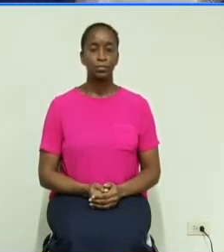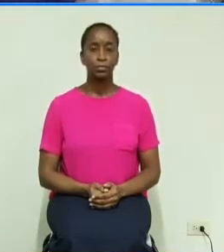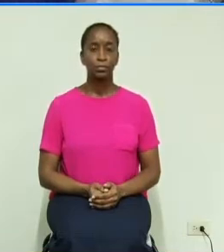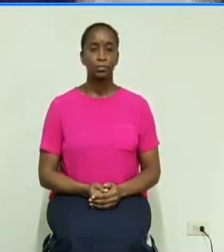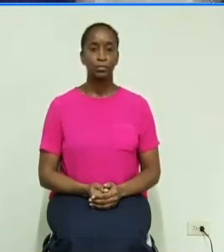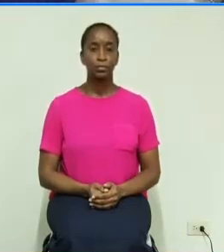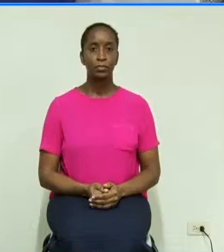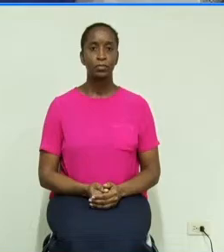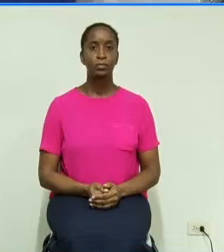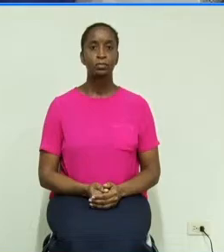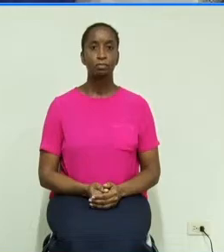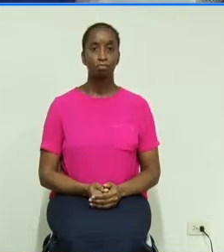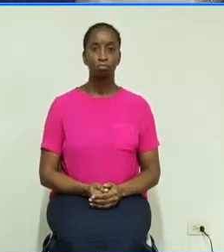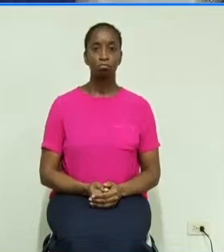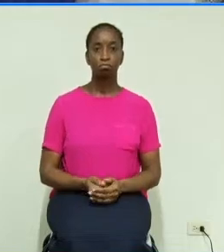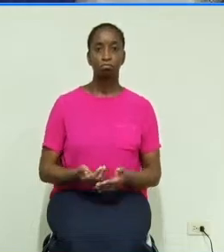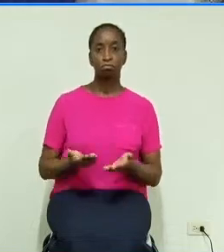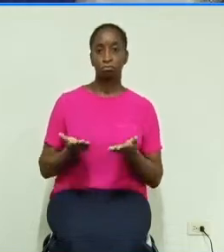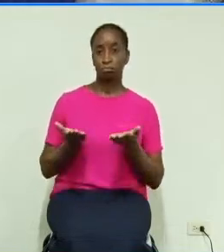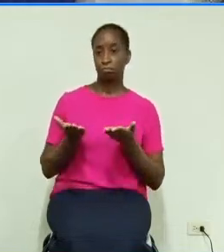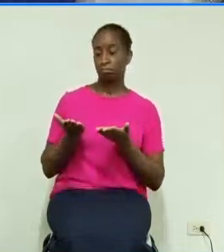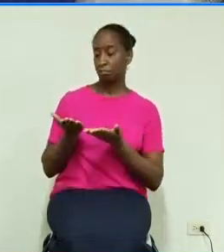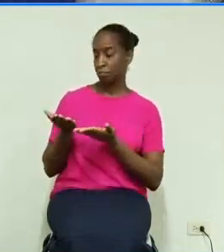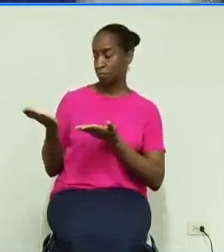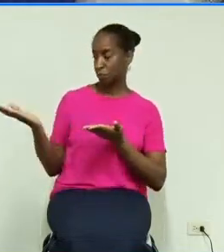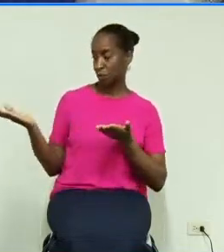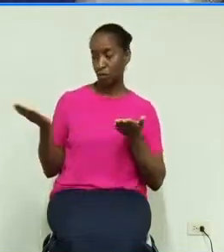Parliamentary Reform Commission.